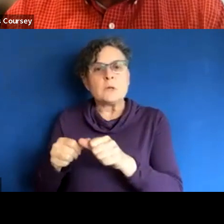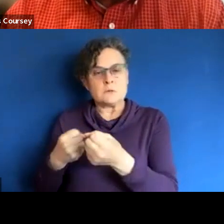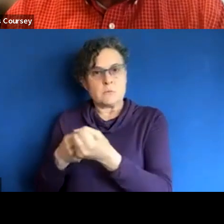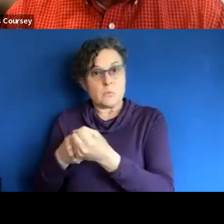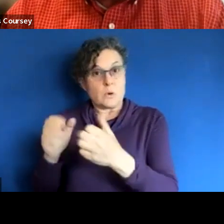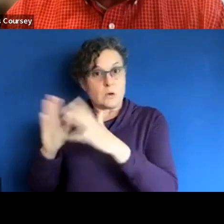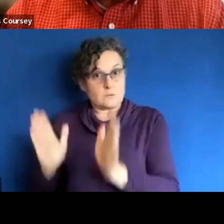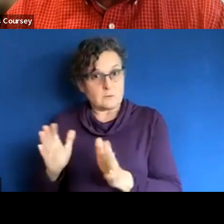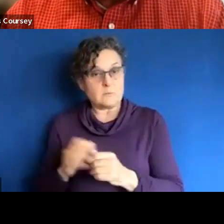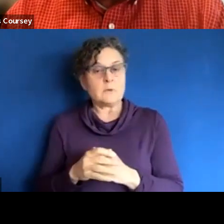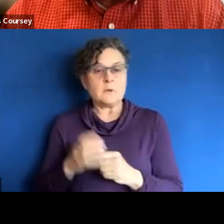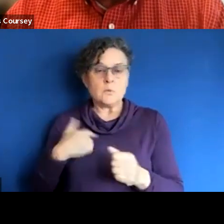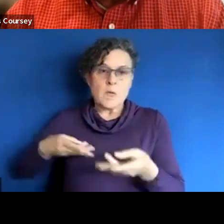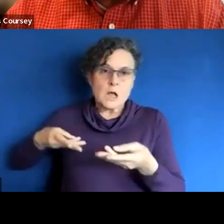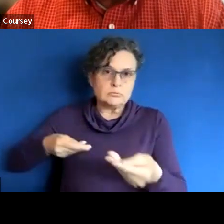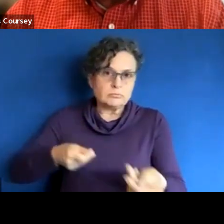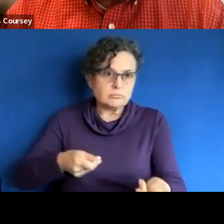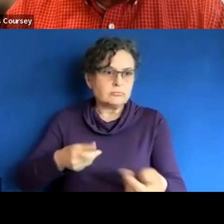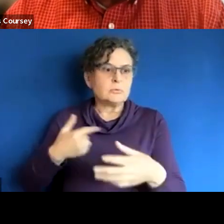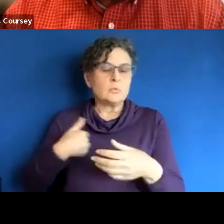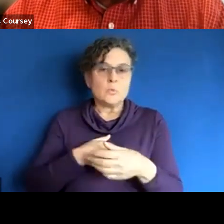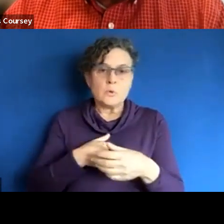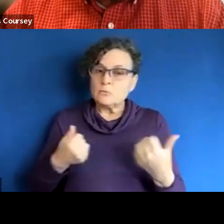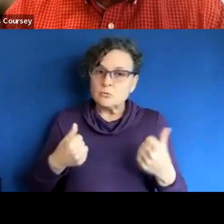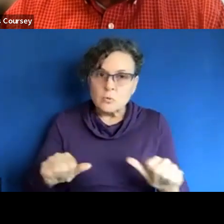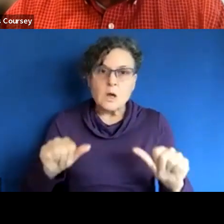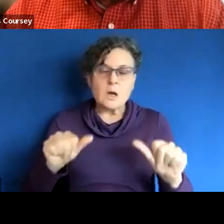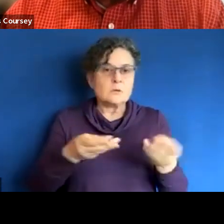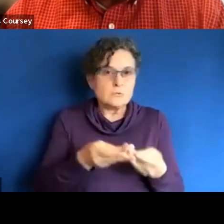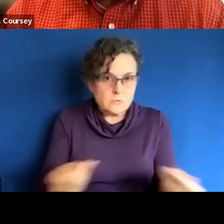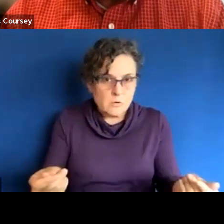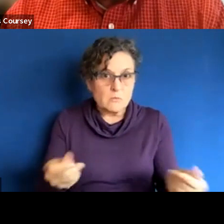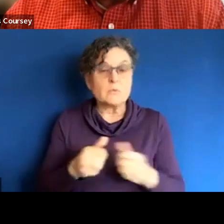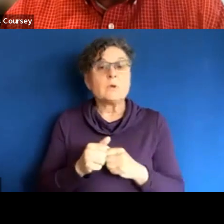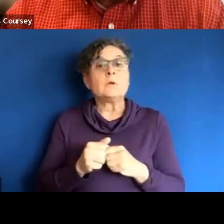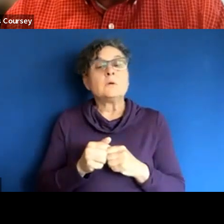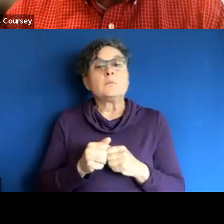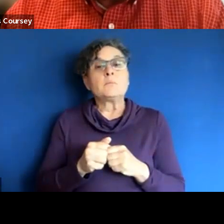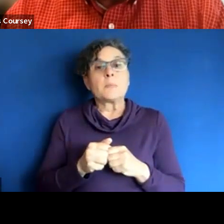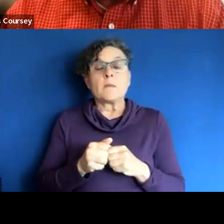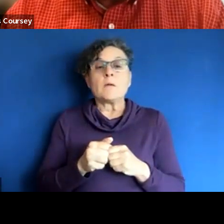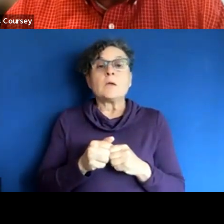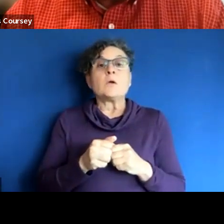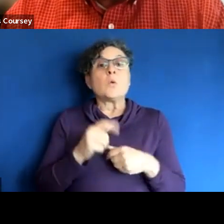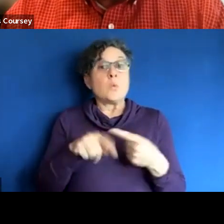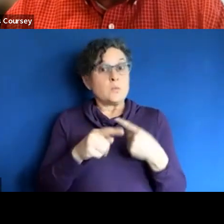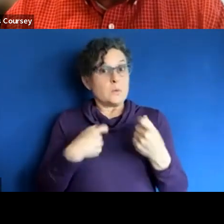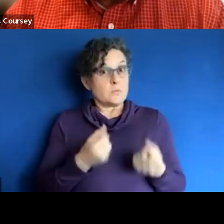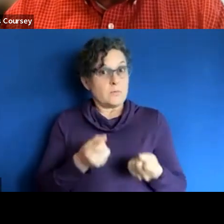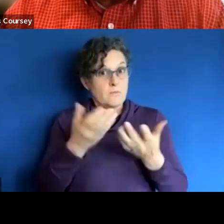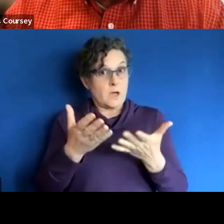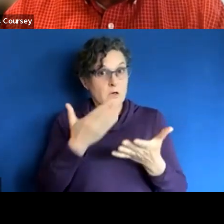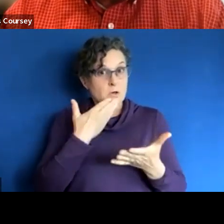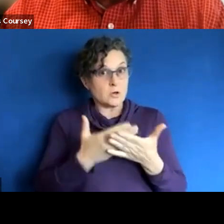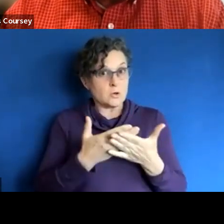have put money behind it. We have put effort behind it. And everywhere that we have provided a solution for homelessness, it comes with